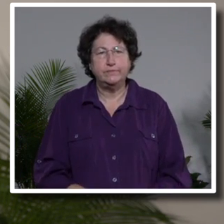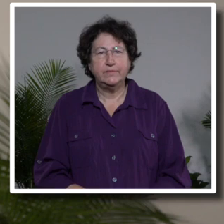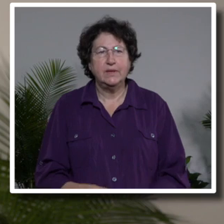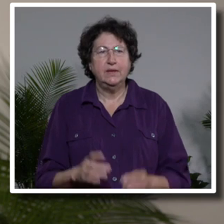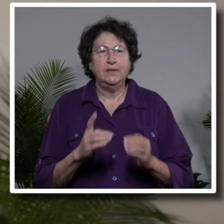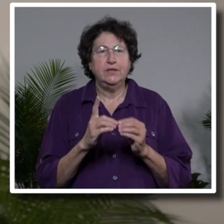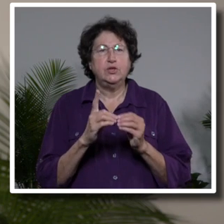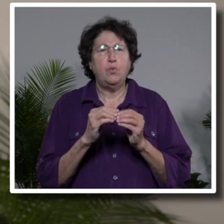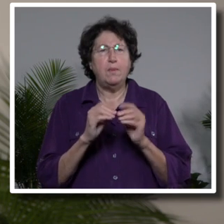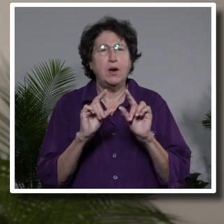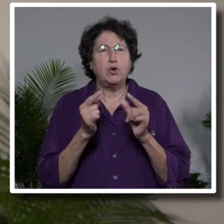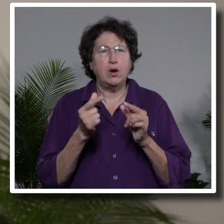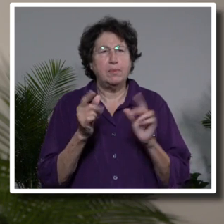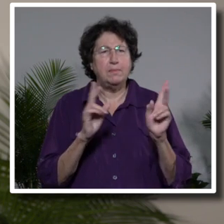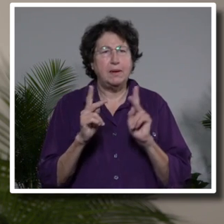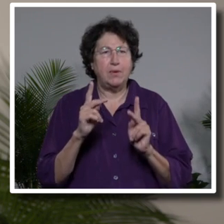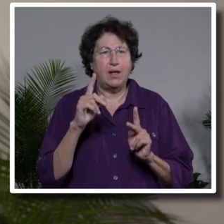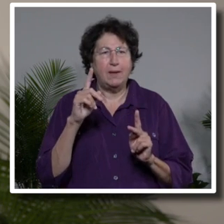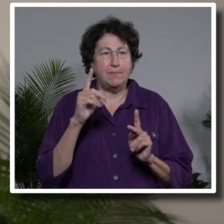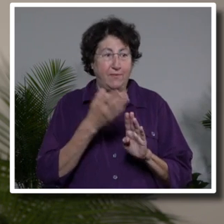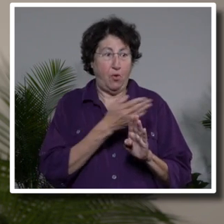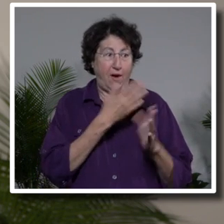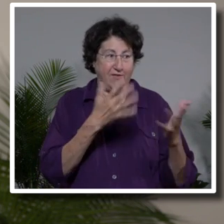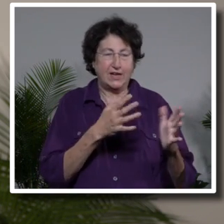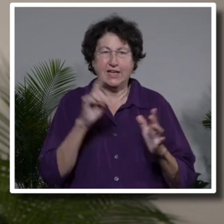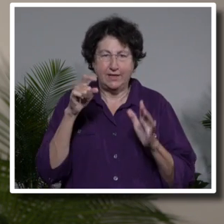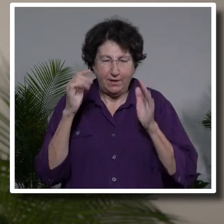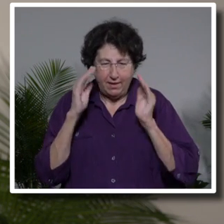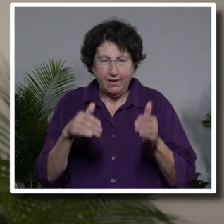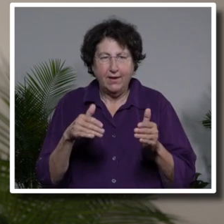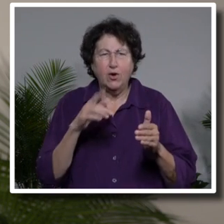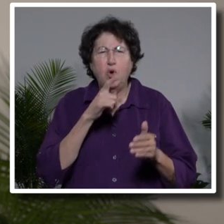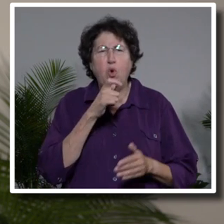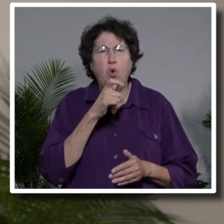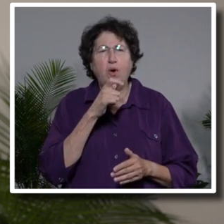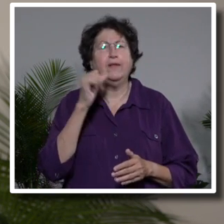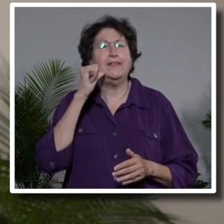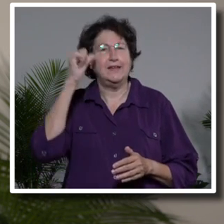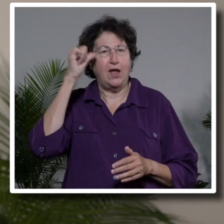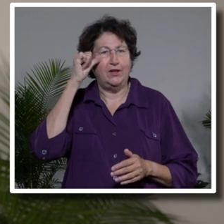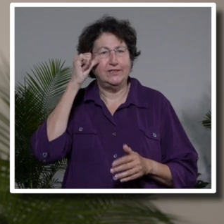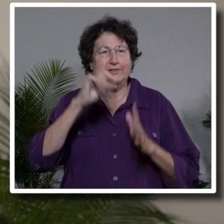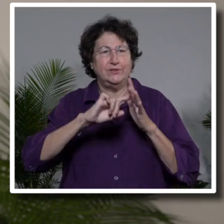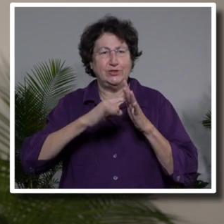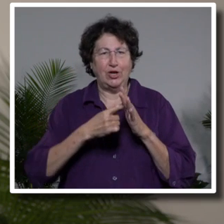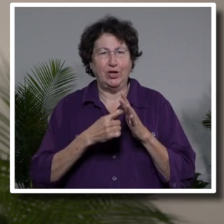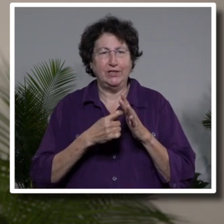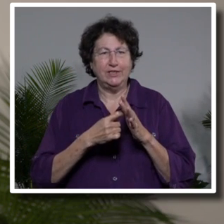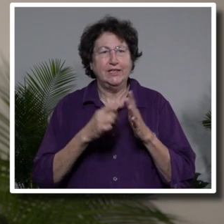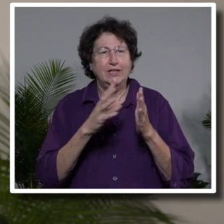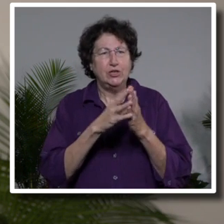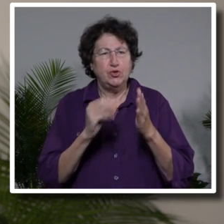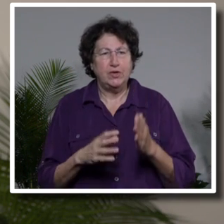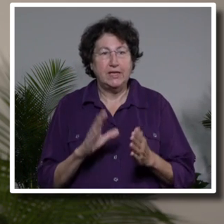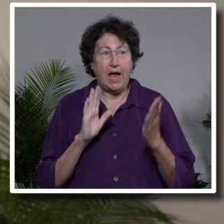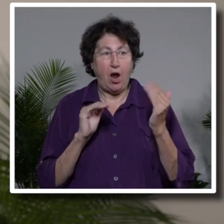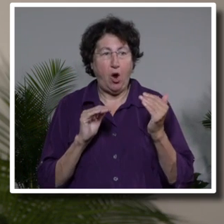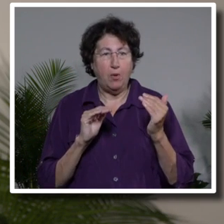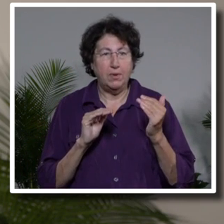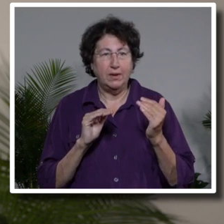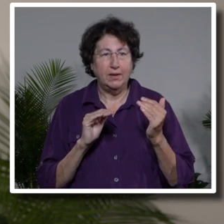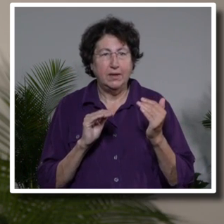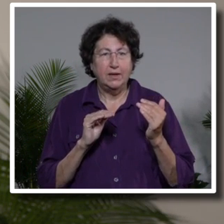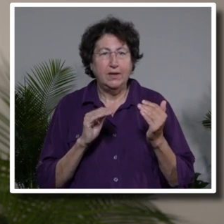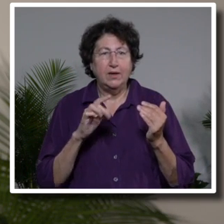There's one more group of people I need to talk about before I finish, and they are the adults. To start, students, I hope you're next to